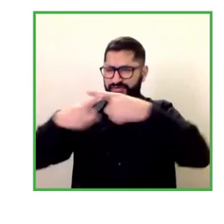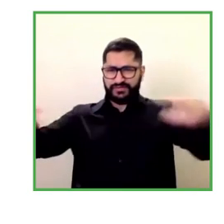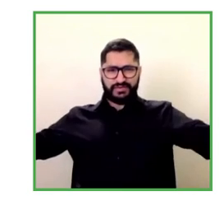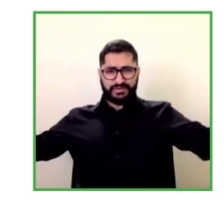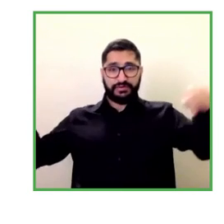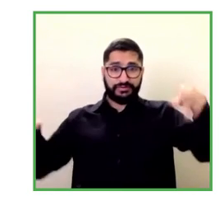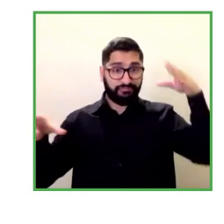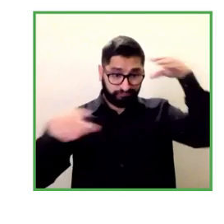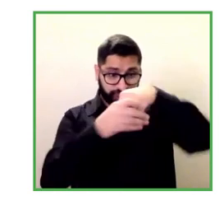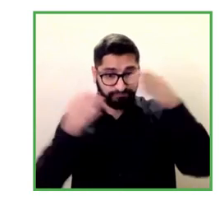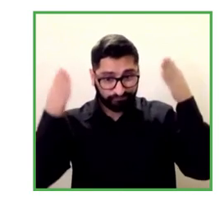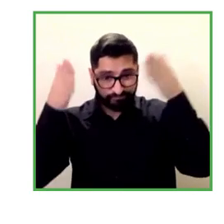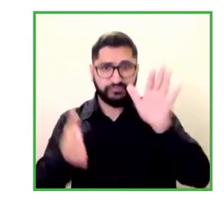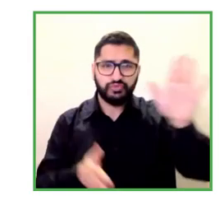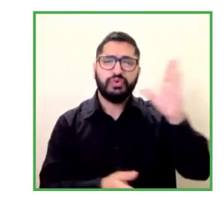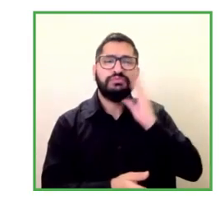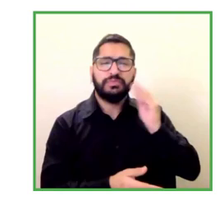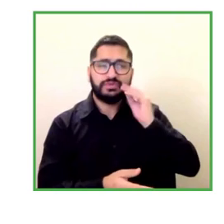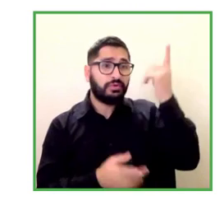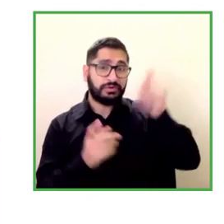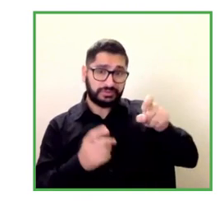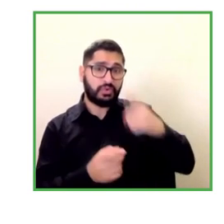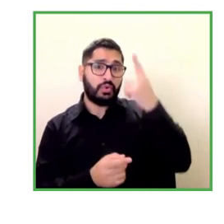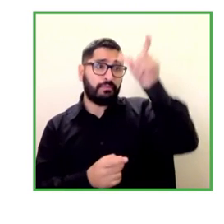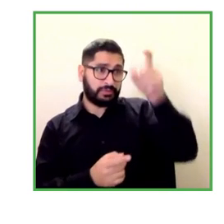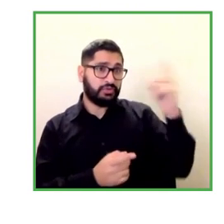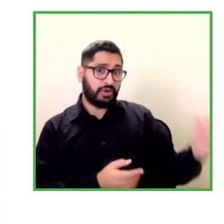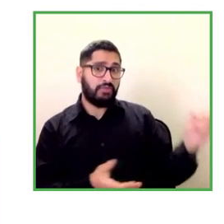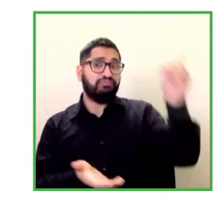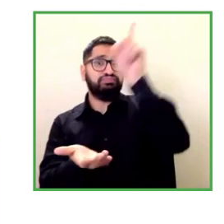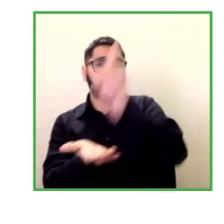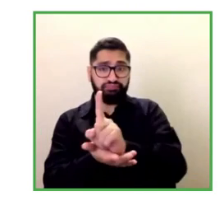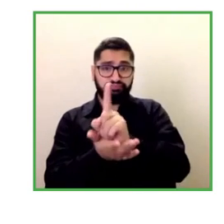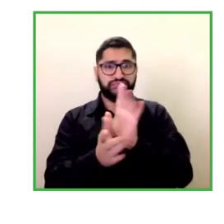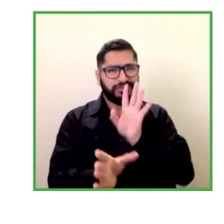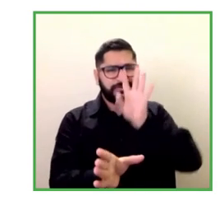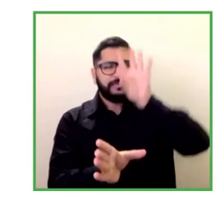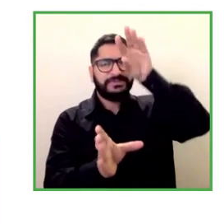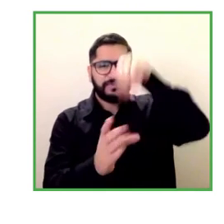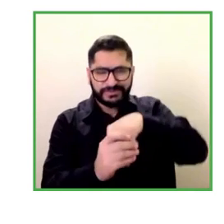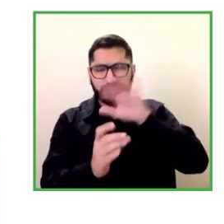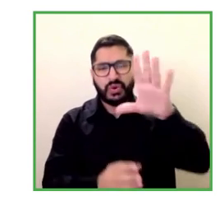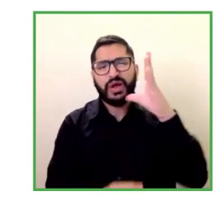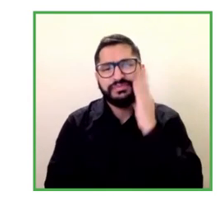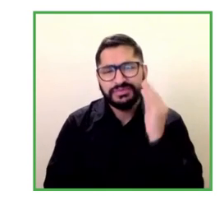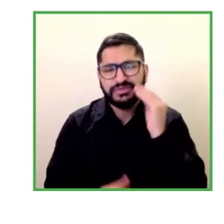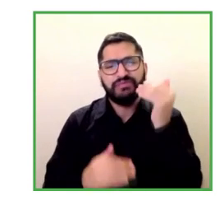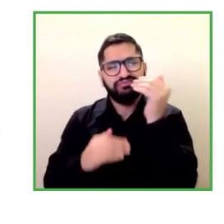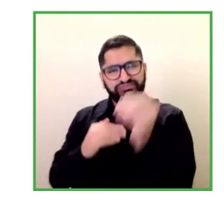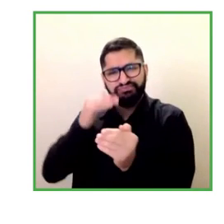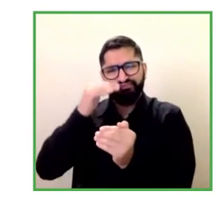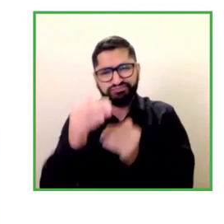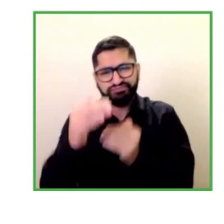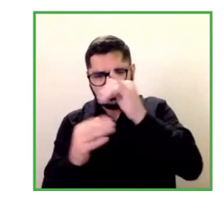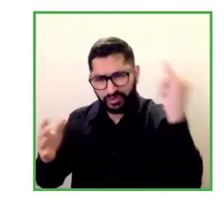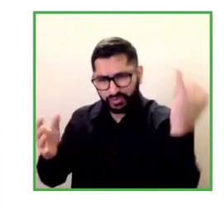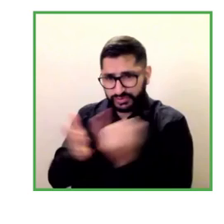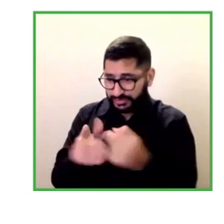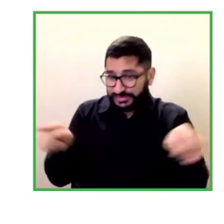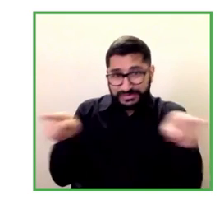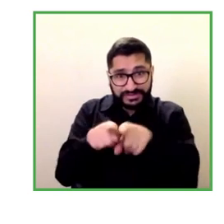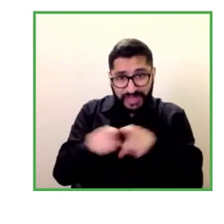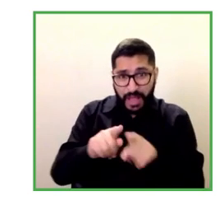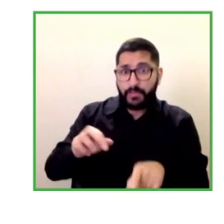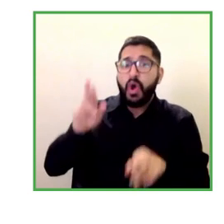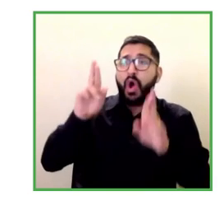to have an expert in inclusion in every company. We should be promoting that in every country. That would be the key so